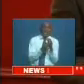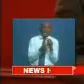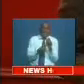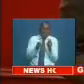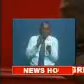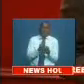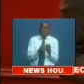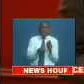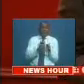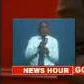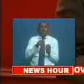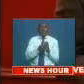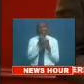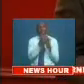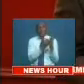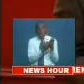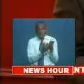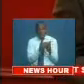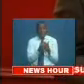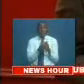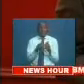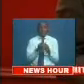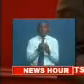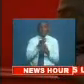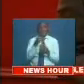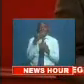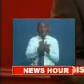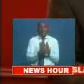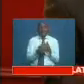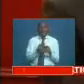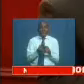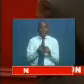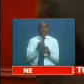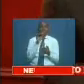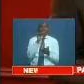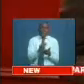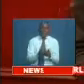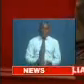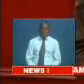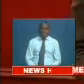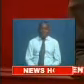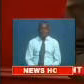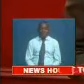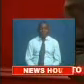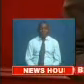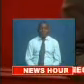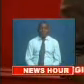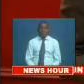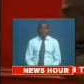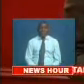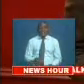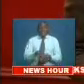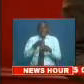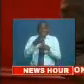revised, and all budget inflows denominated in foreign currency have also been revised upwards. In